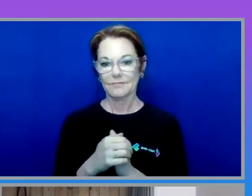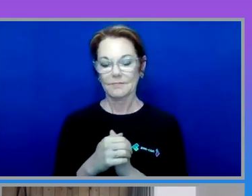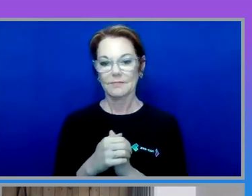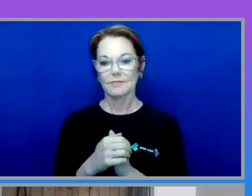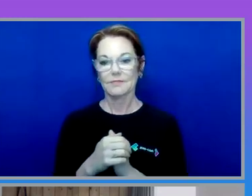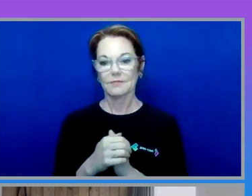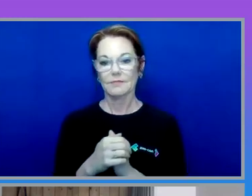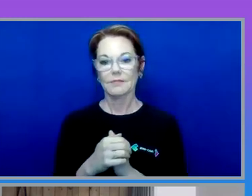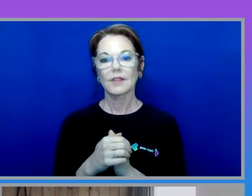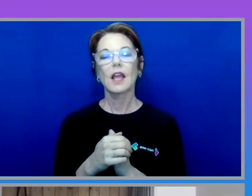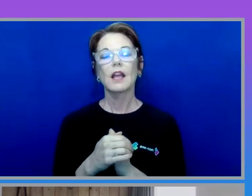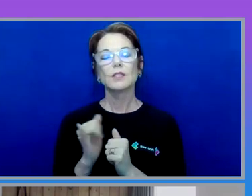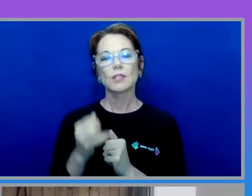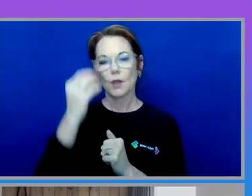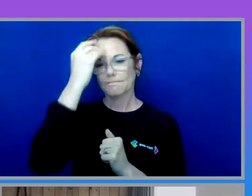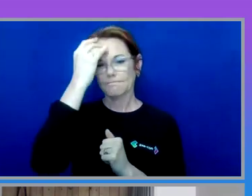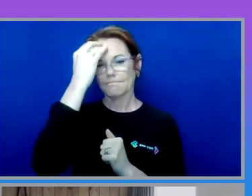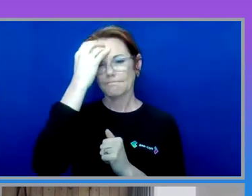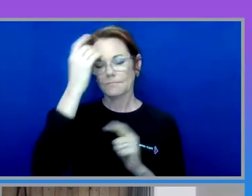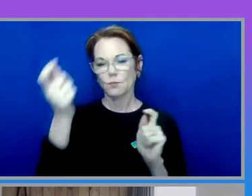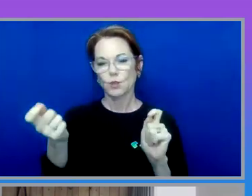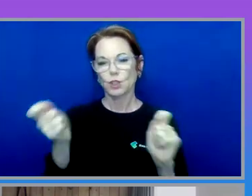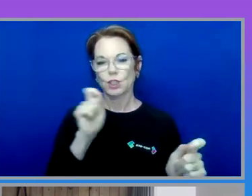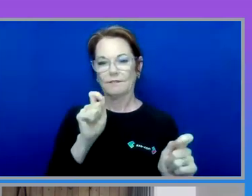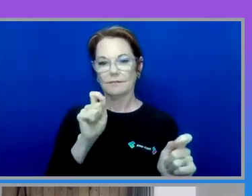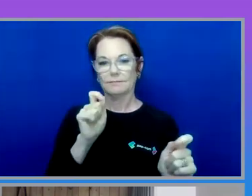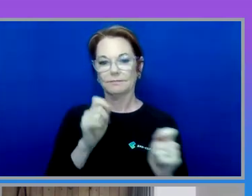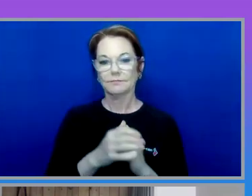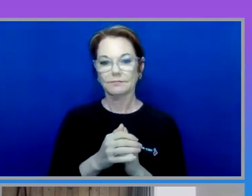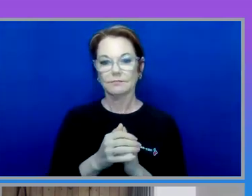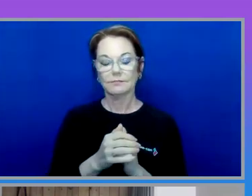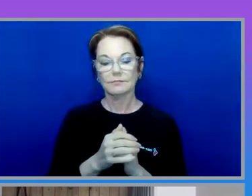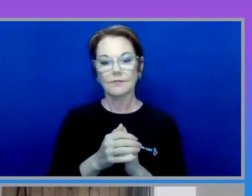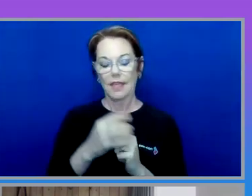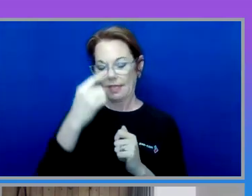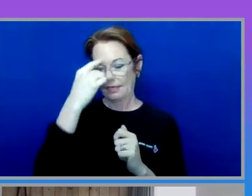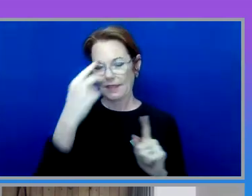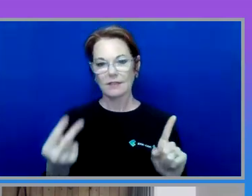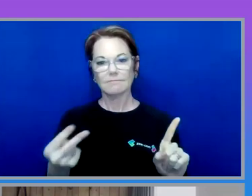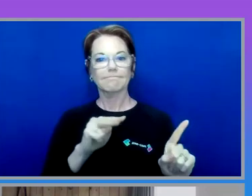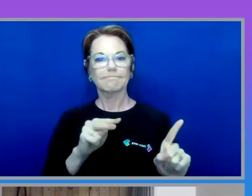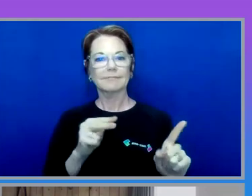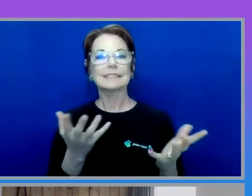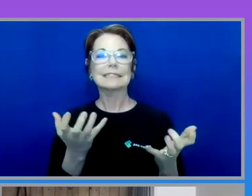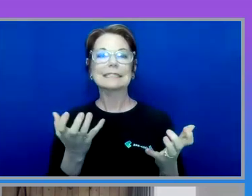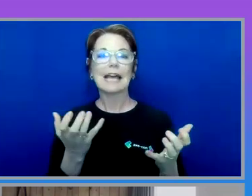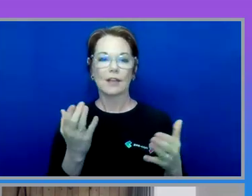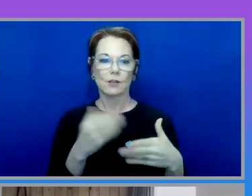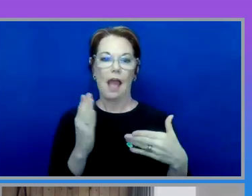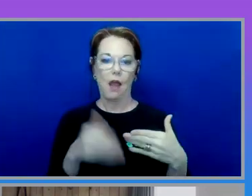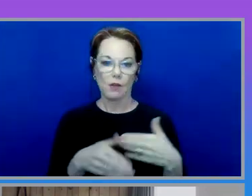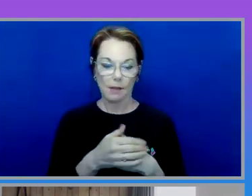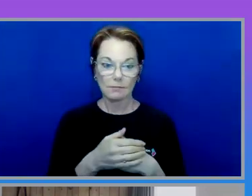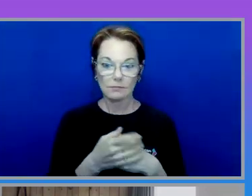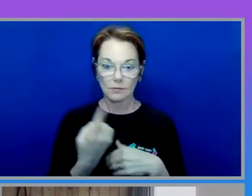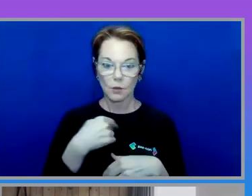So let's shift our thinking a little bit and think about this in terms of desired outcomes. What do we